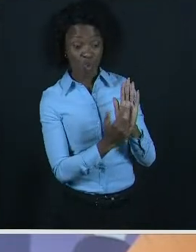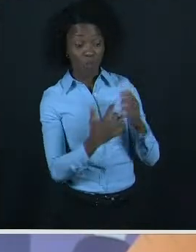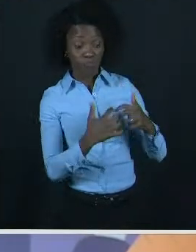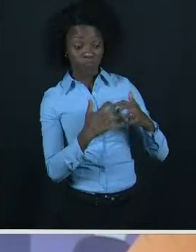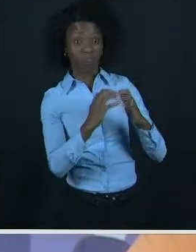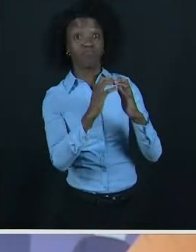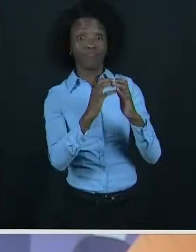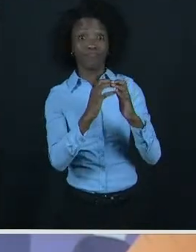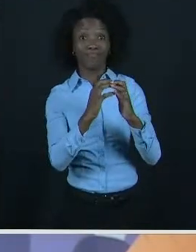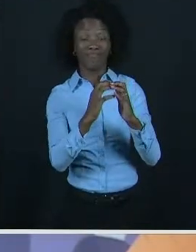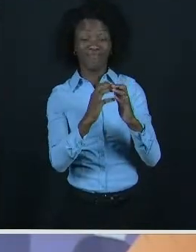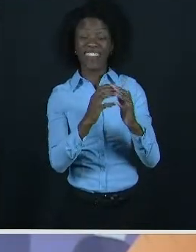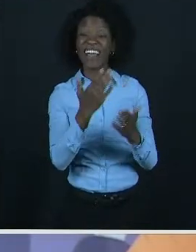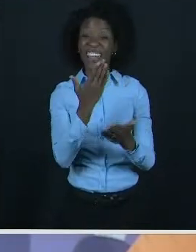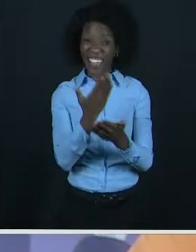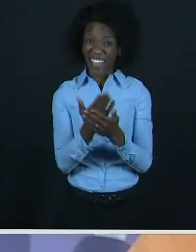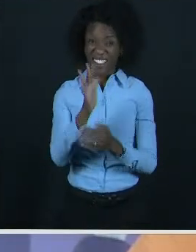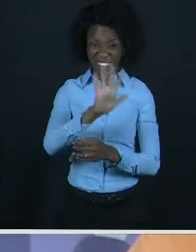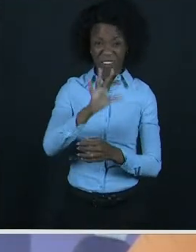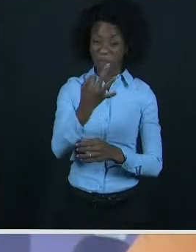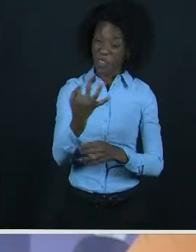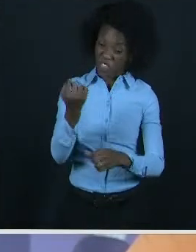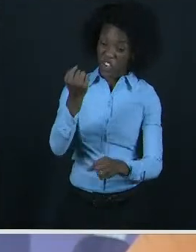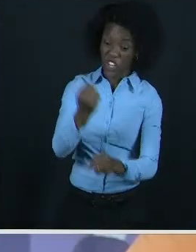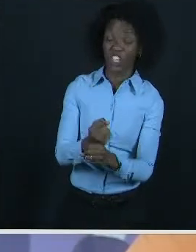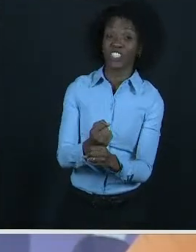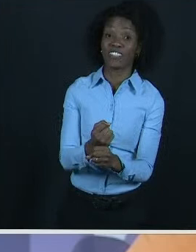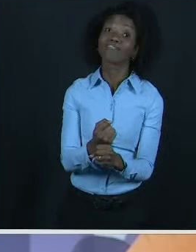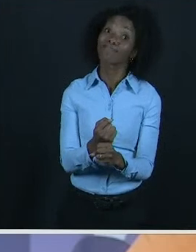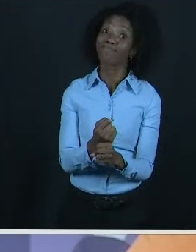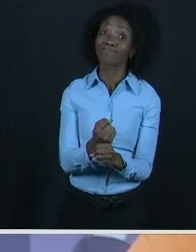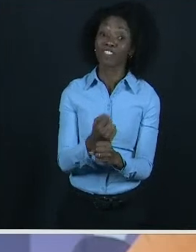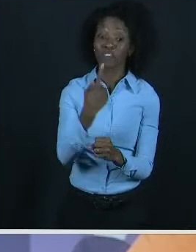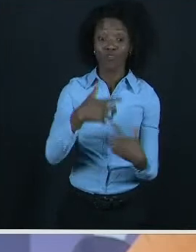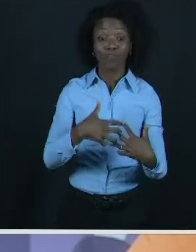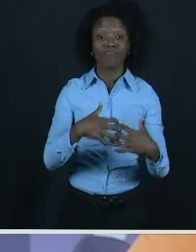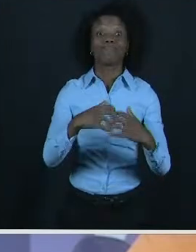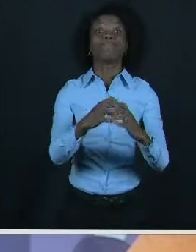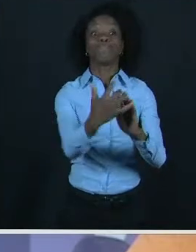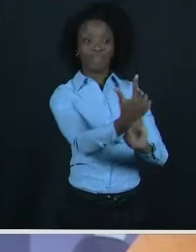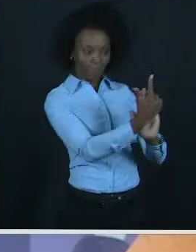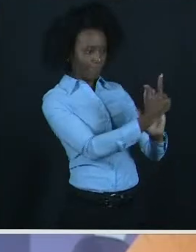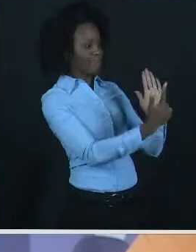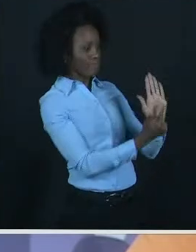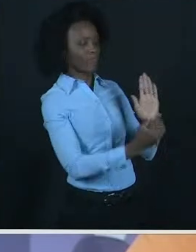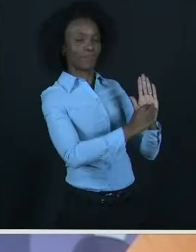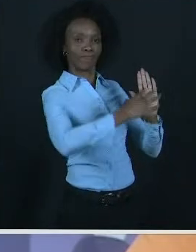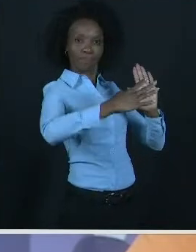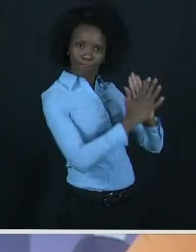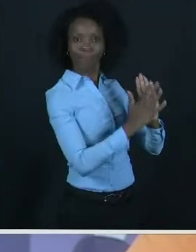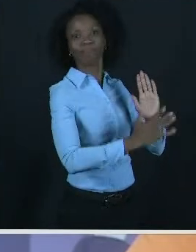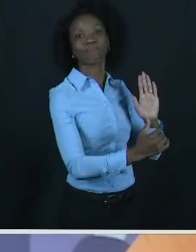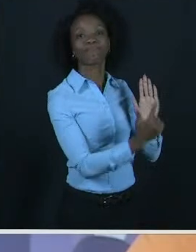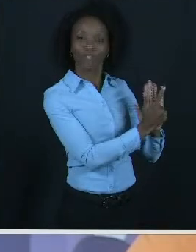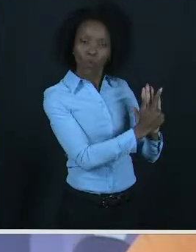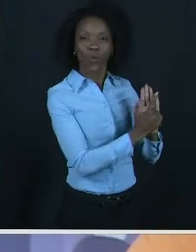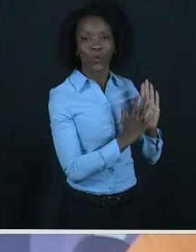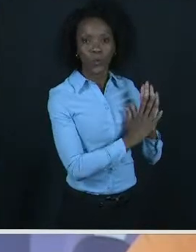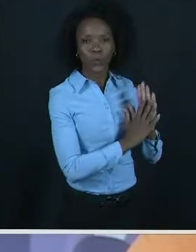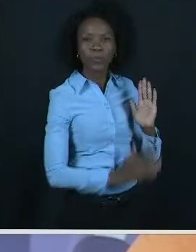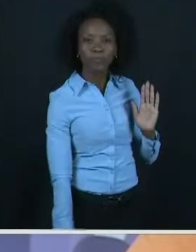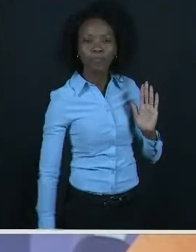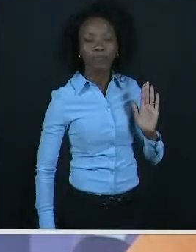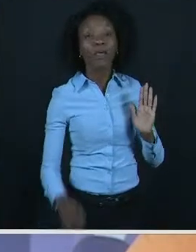years, 3 full years before a law is properly on the statute book. But